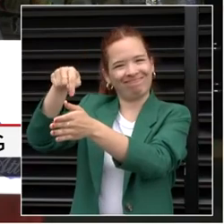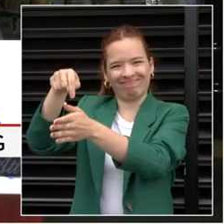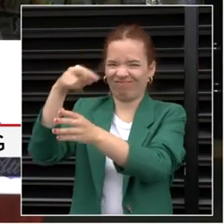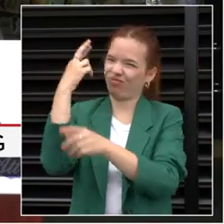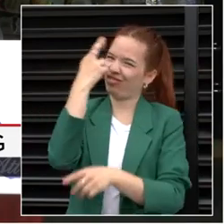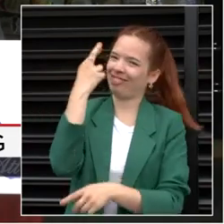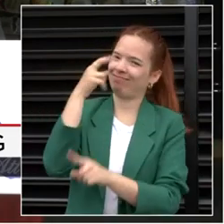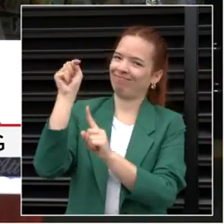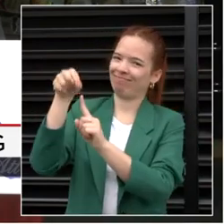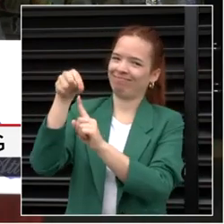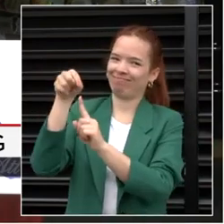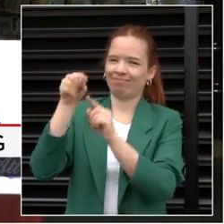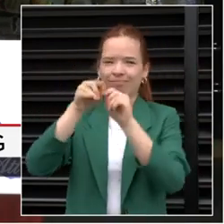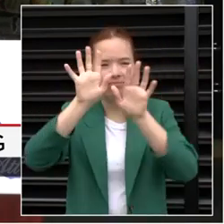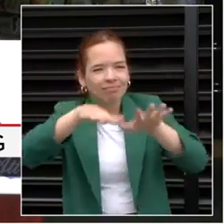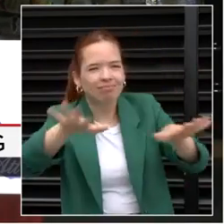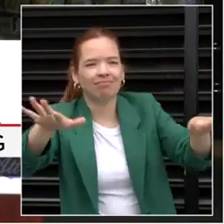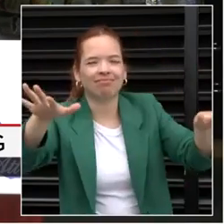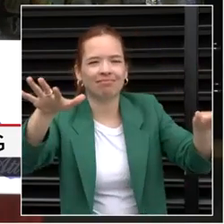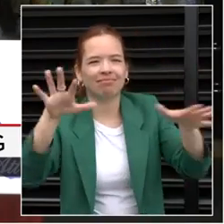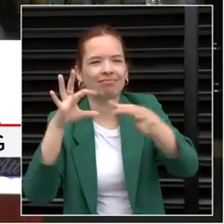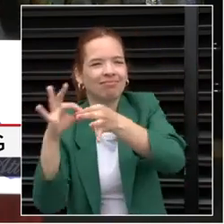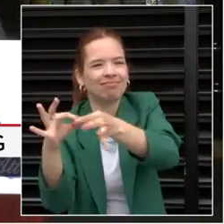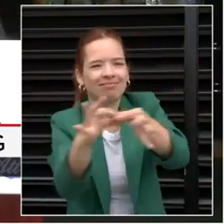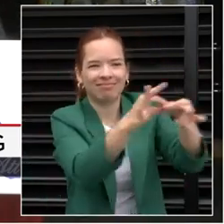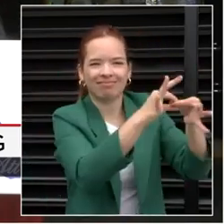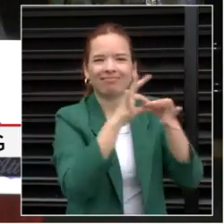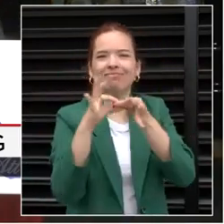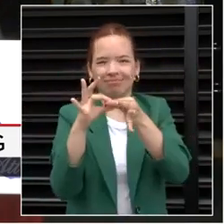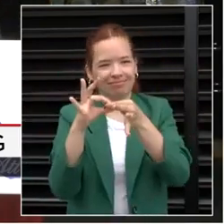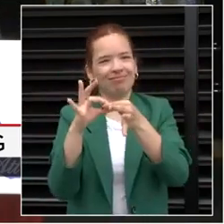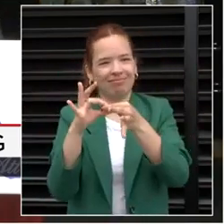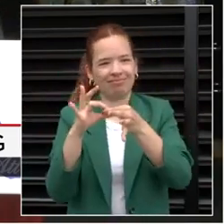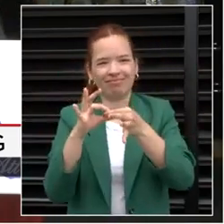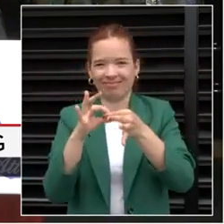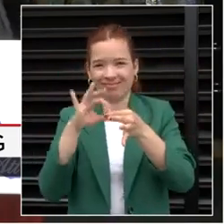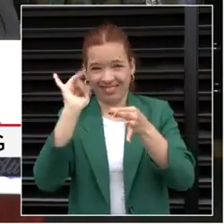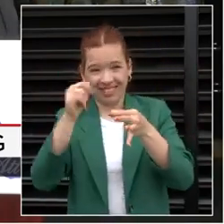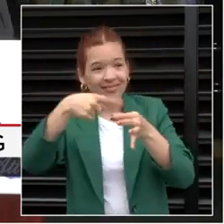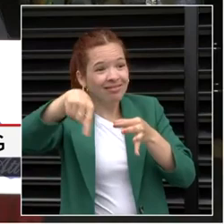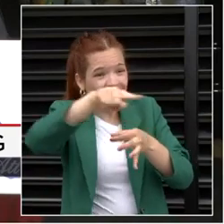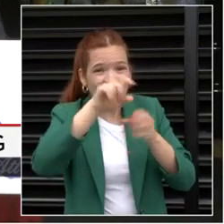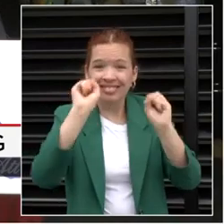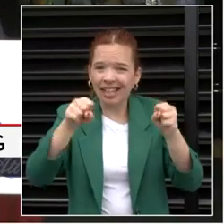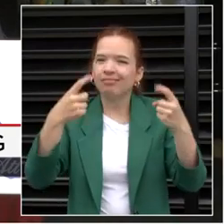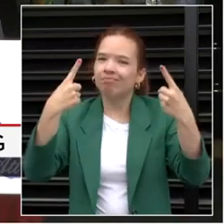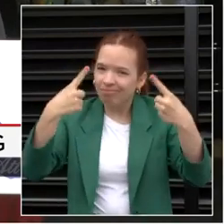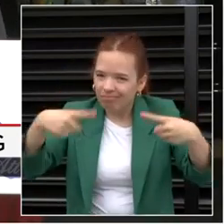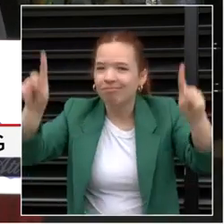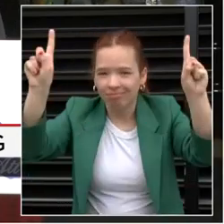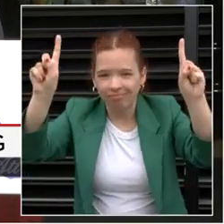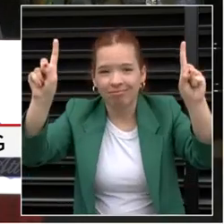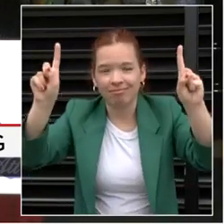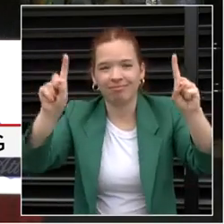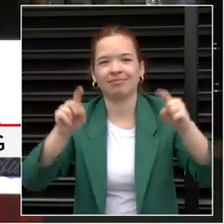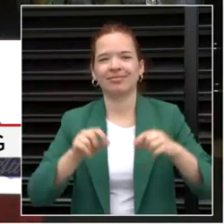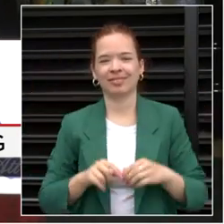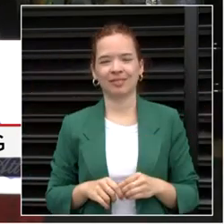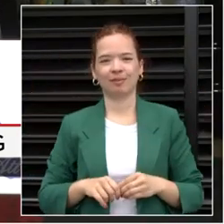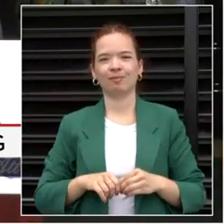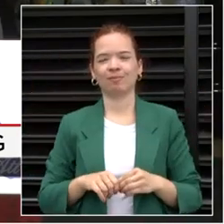ultimately responsible for this abiding success. If I were on the creative team